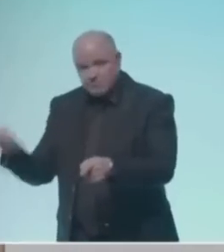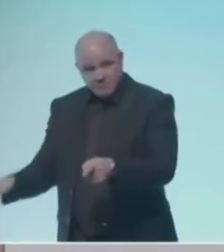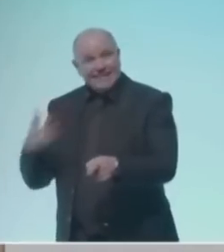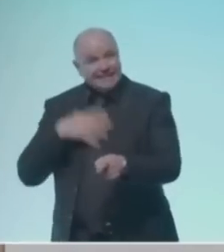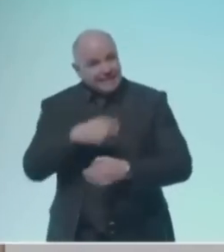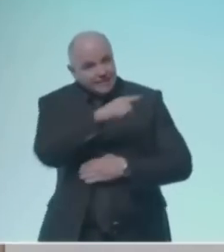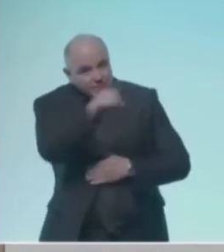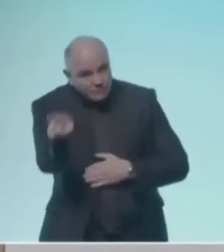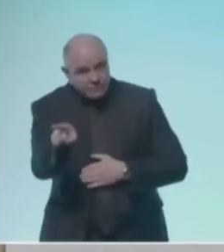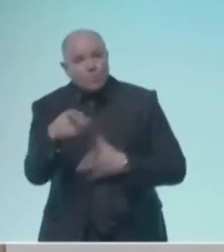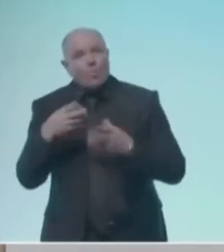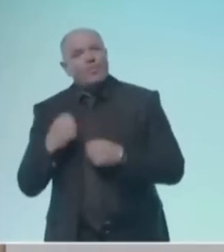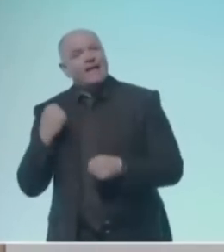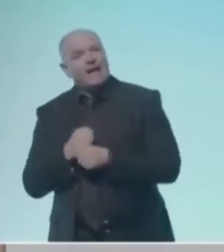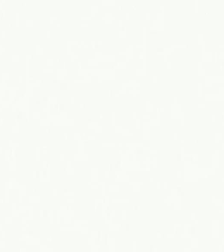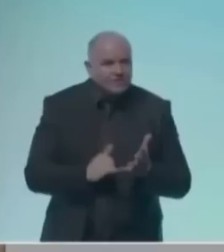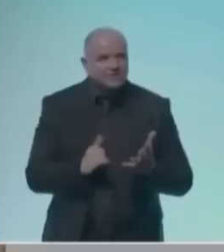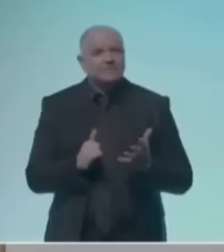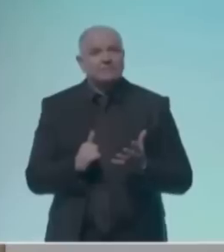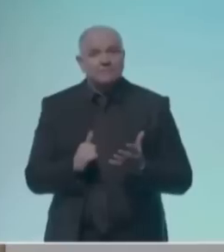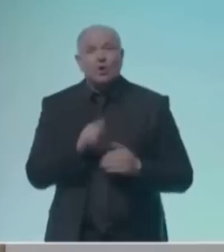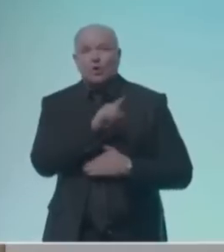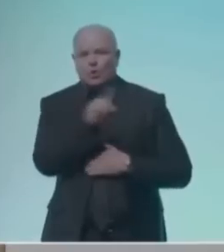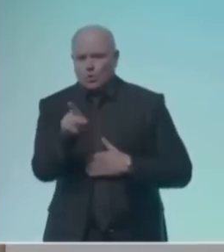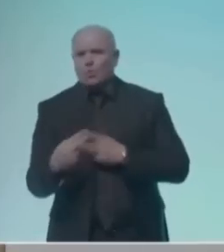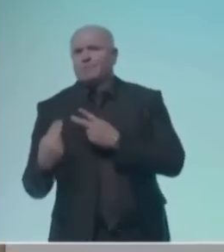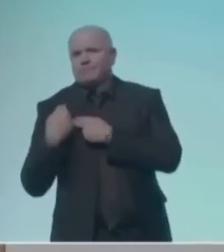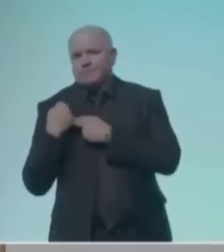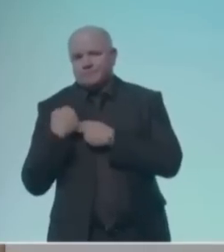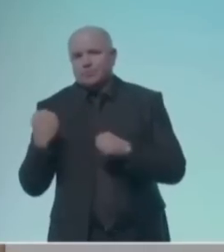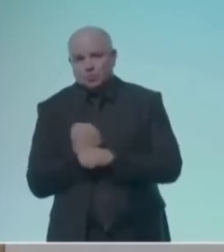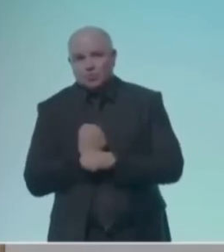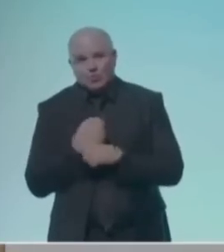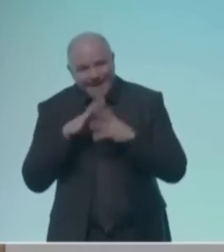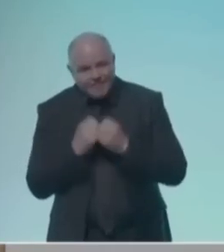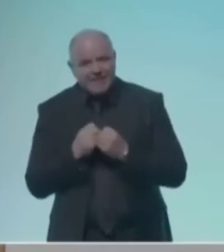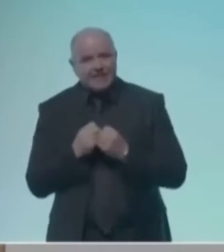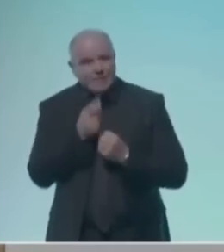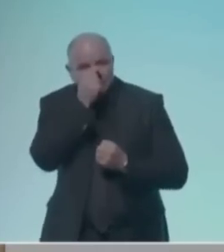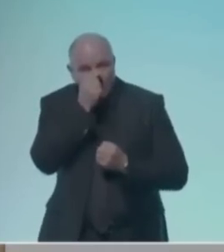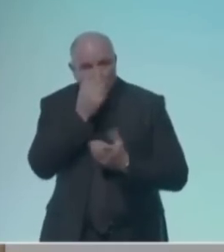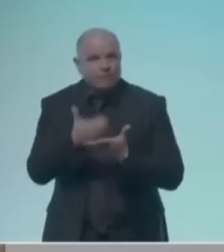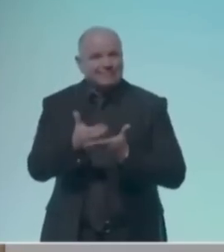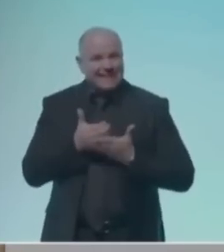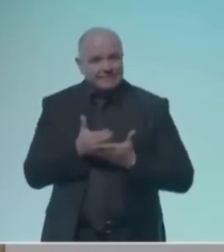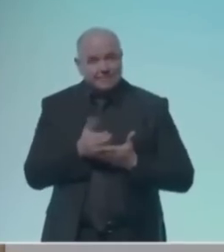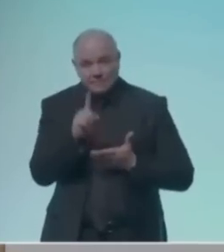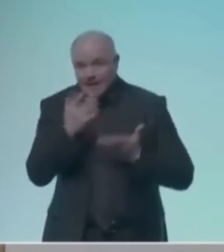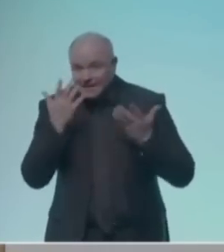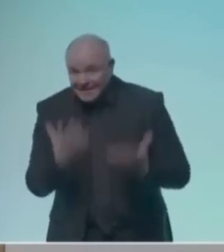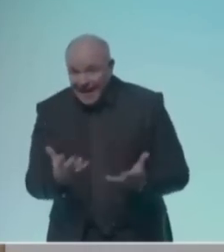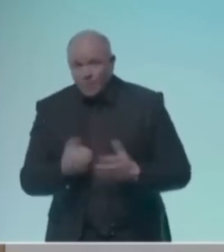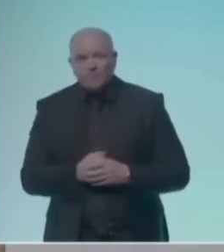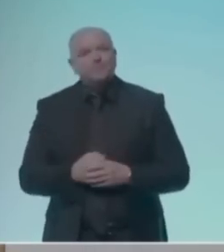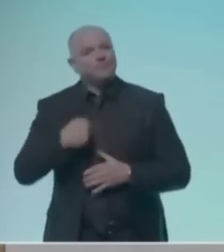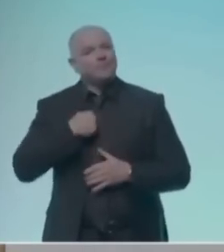together to strengthen our defences. So today, I can confirm that I will be setting specific and